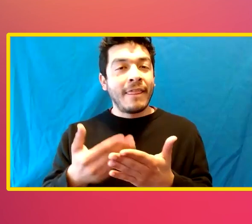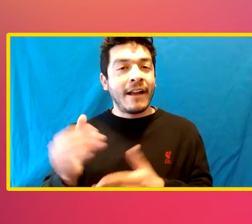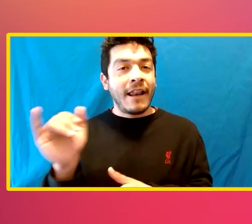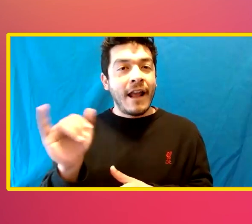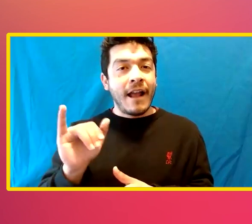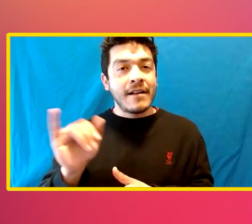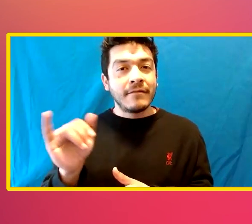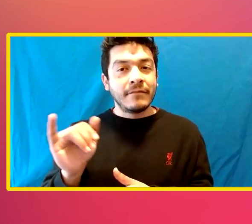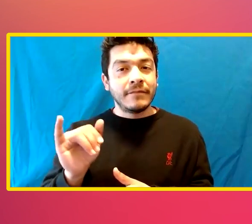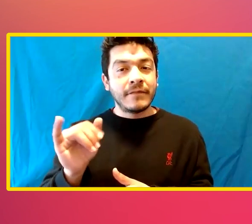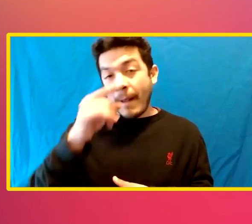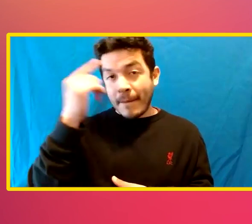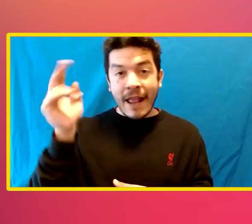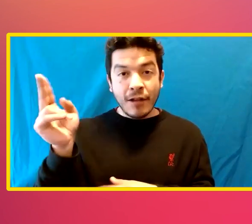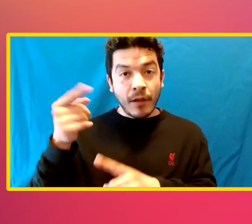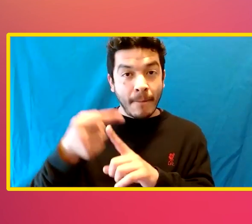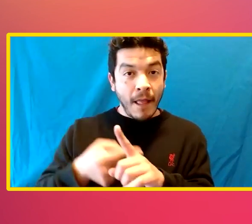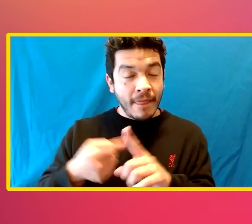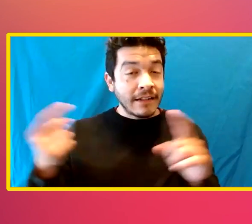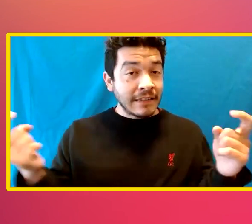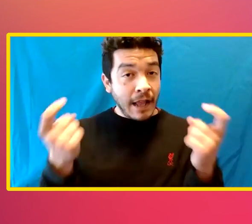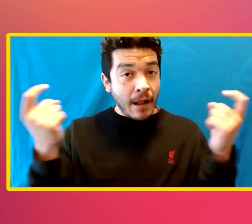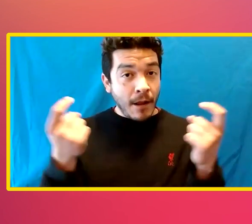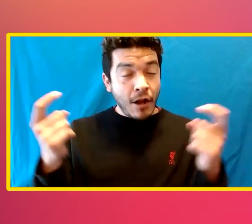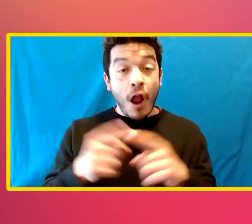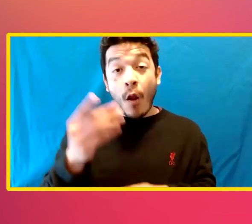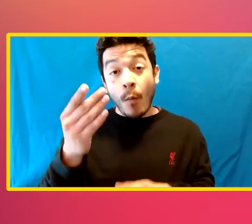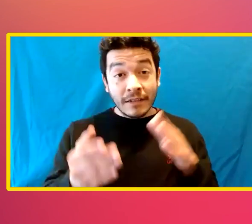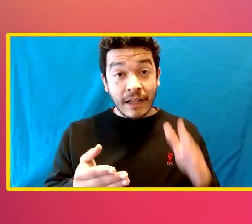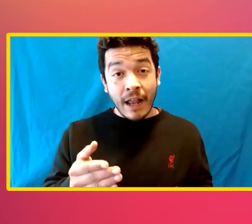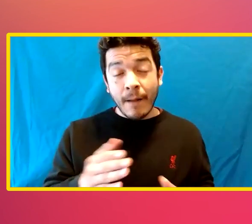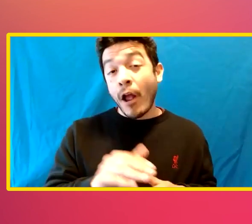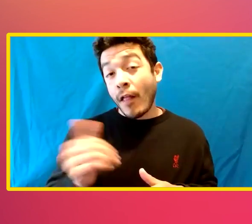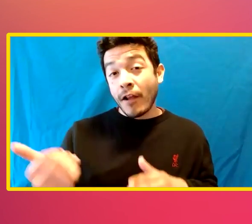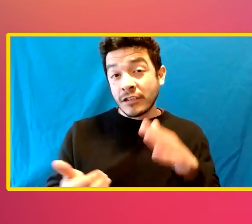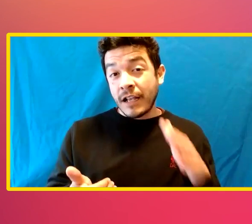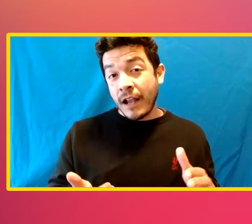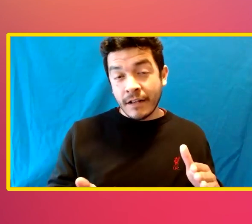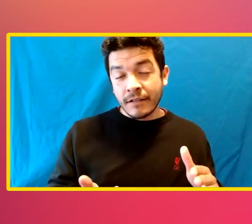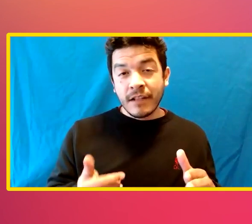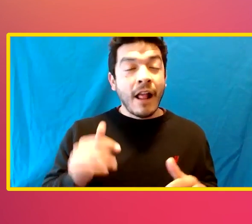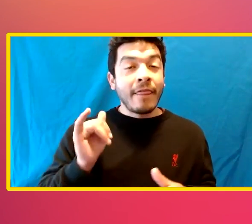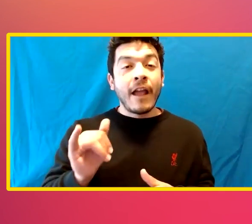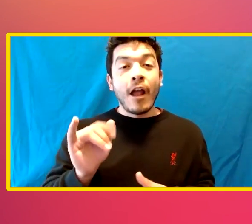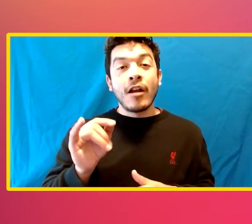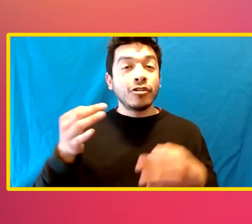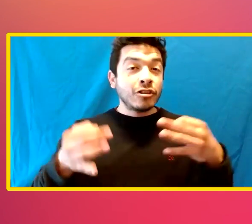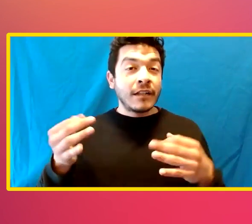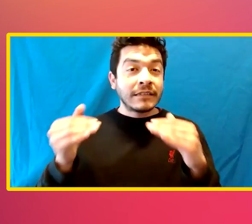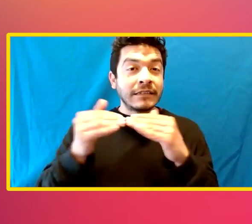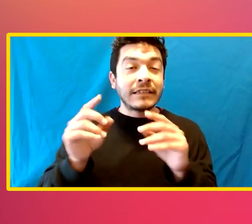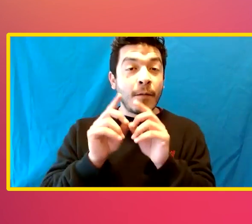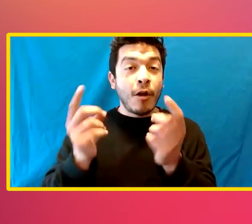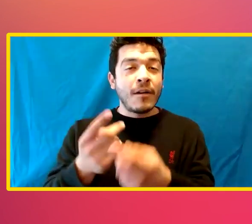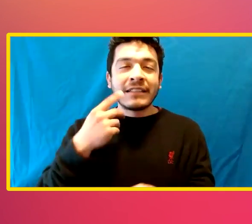like Black History Month celebrations on the one hand, but on the other hand, the Justice Department is saying we're getting